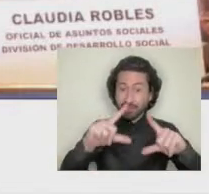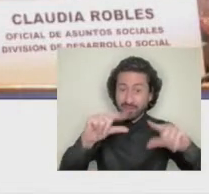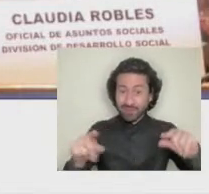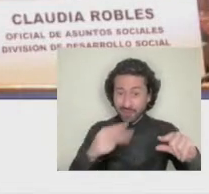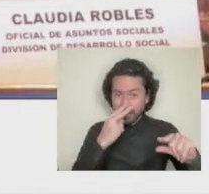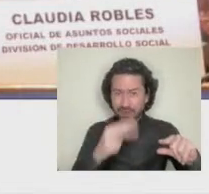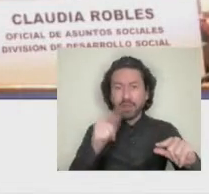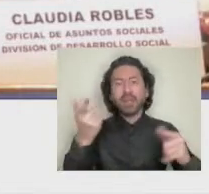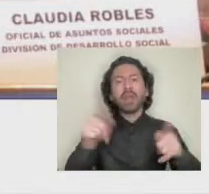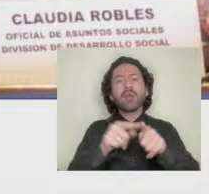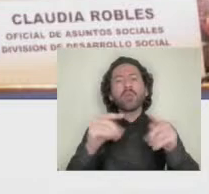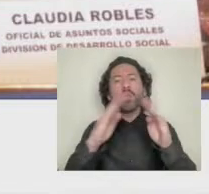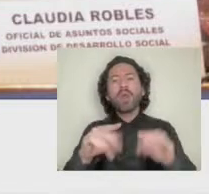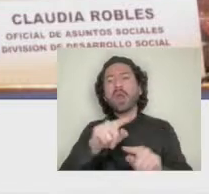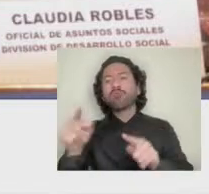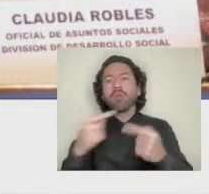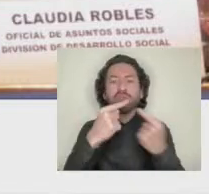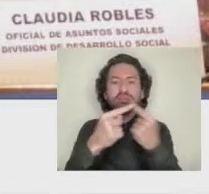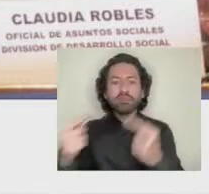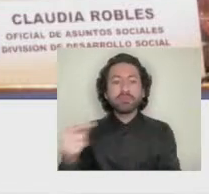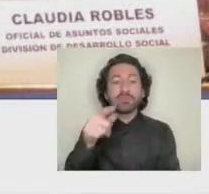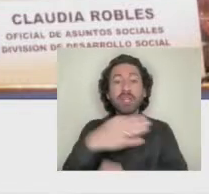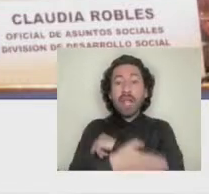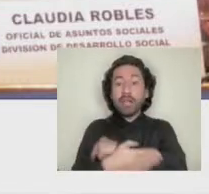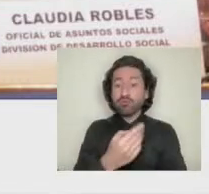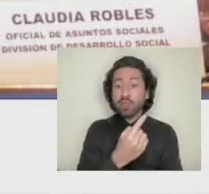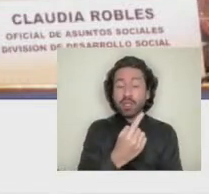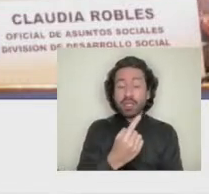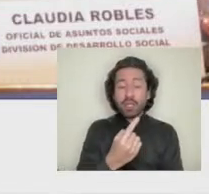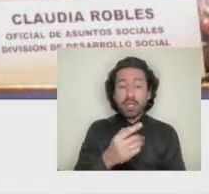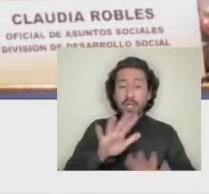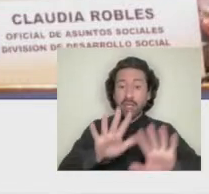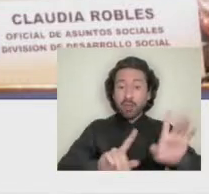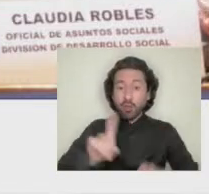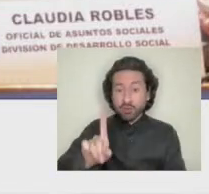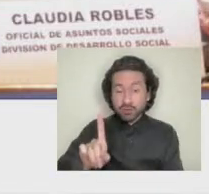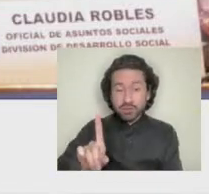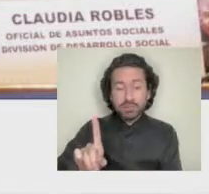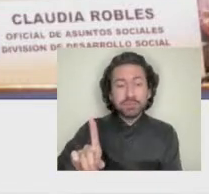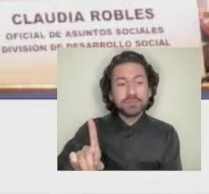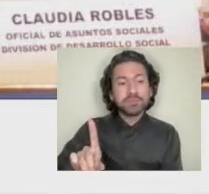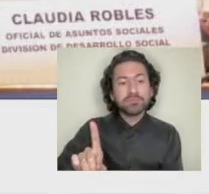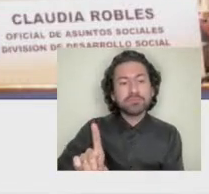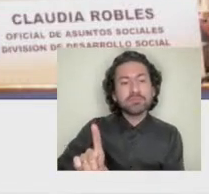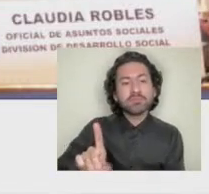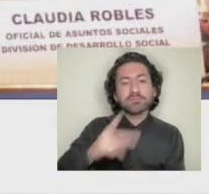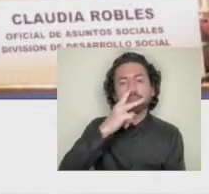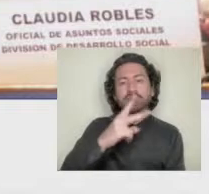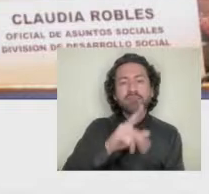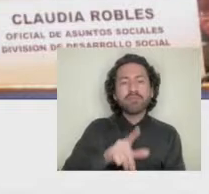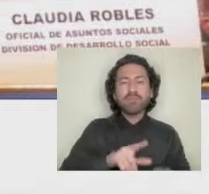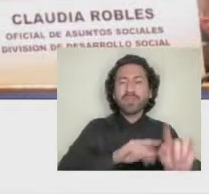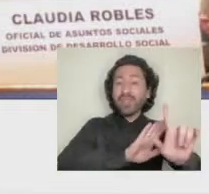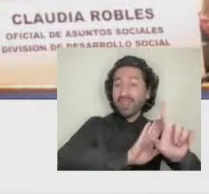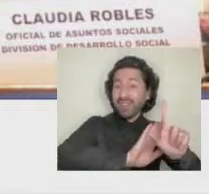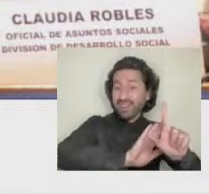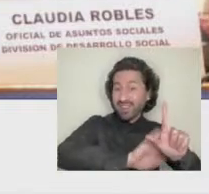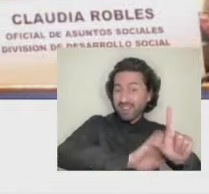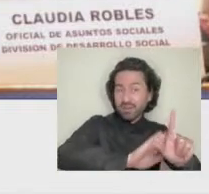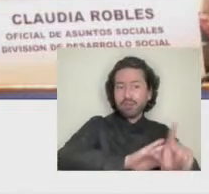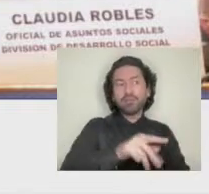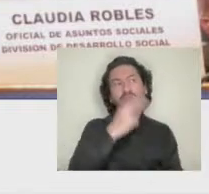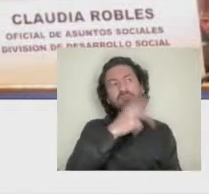household surveys, we analyzed 11 countries, and this is the graph, and we see Well, on the left-hand side